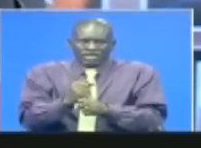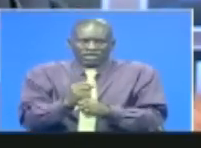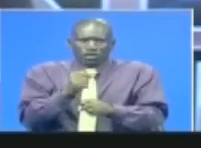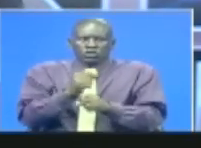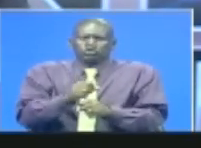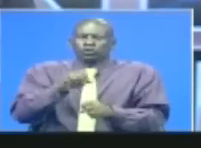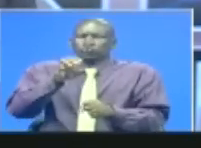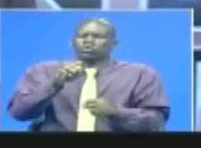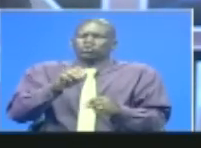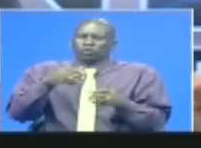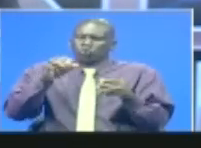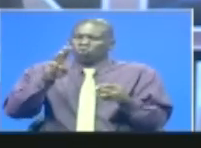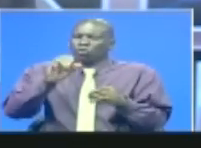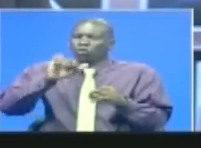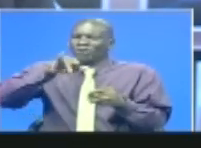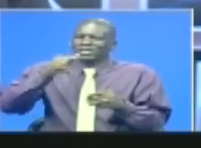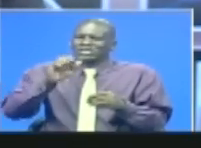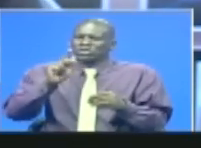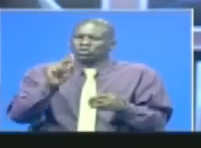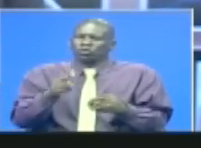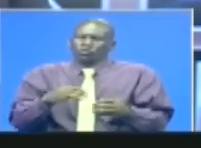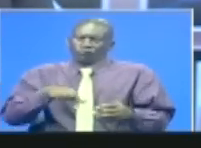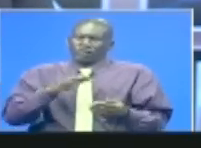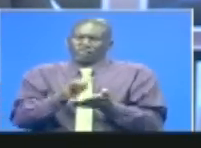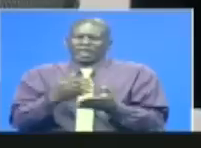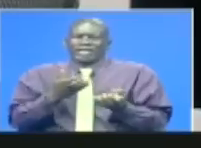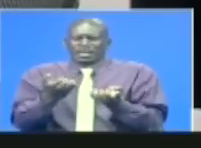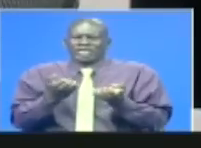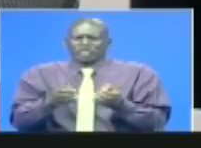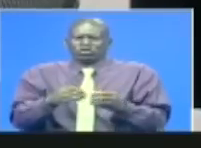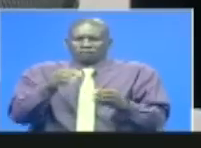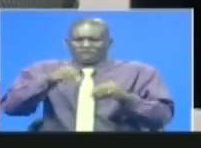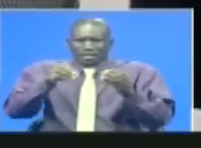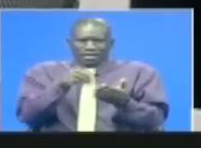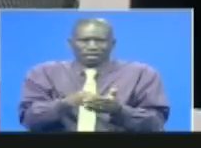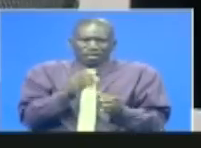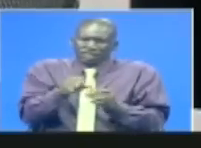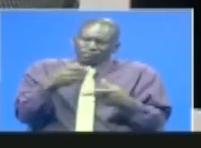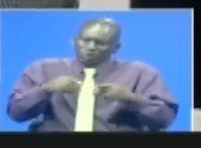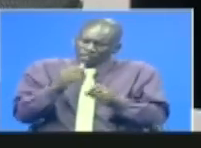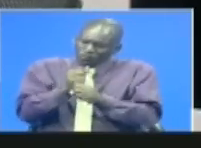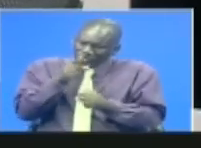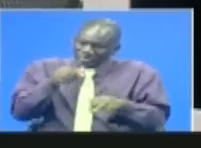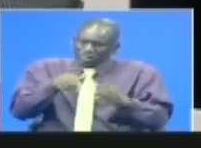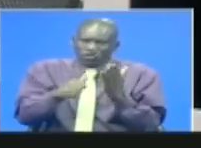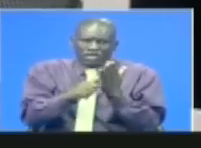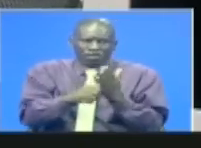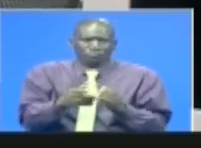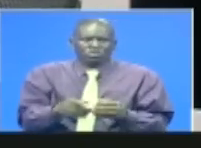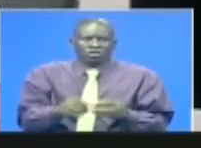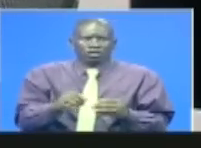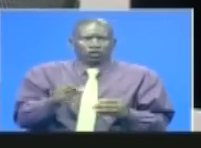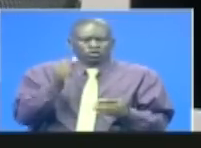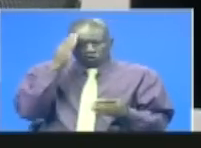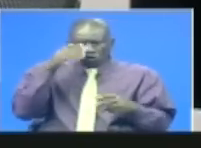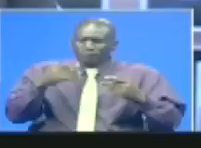think that I deserve a new term? And the answer is yes. If these people are doing this in your name, are you first aware that people who are